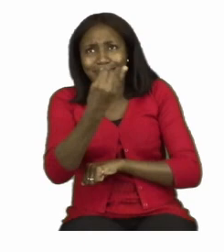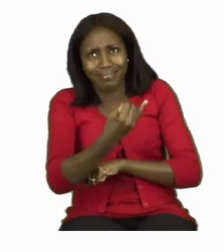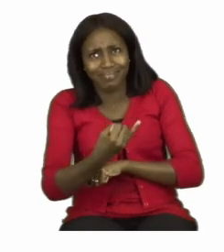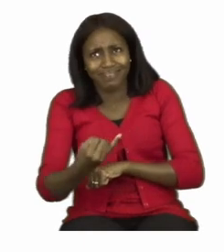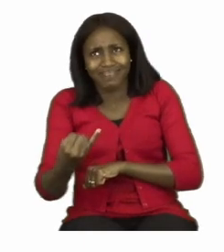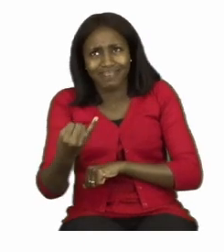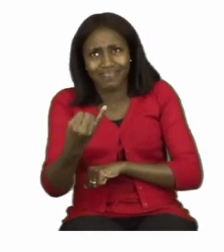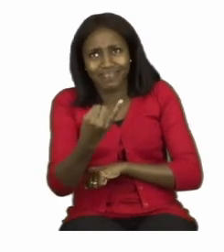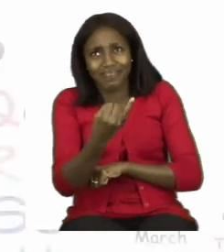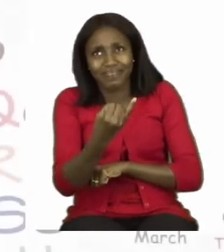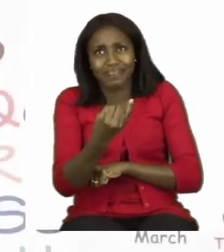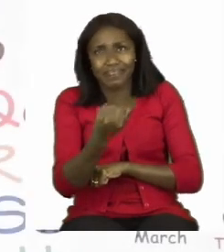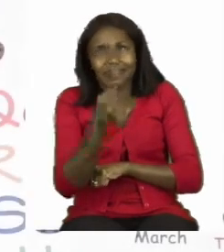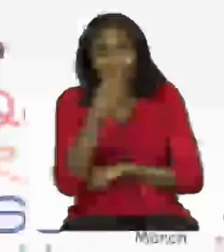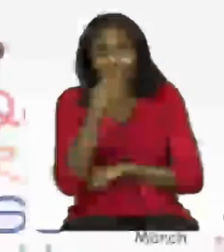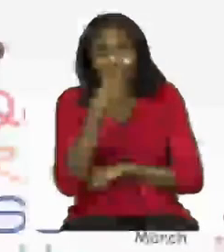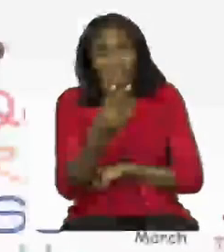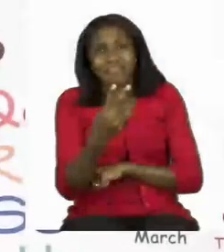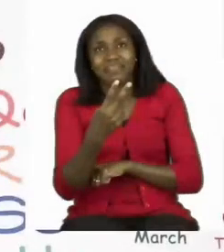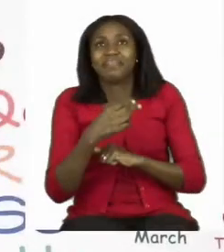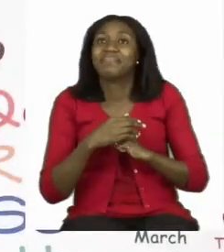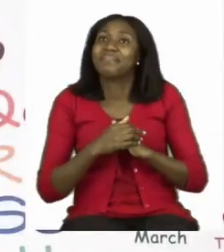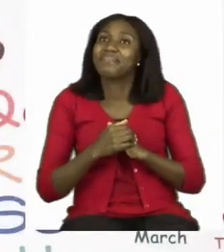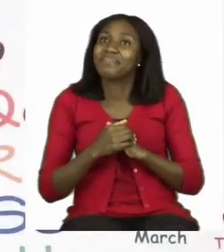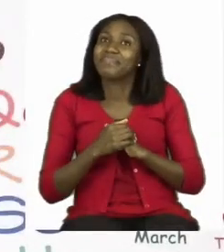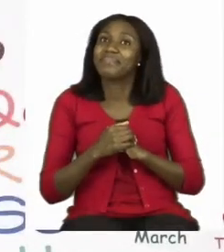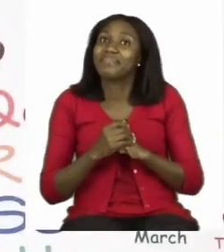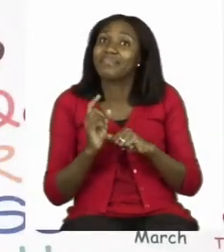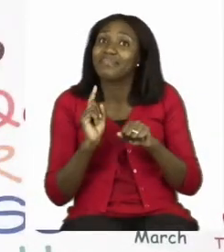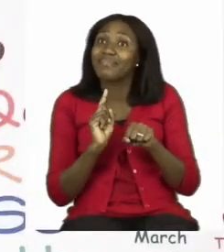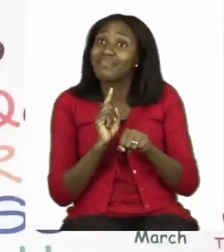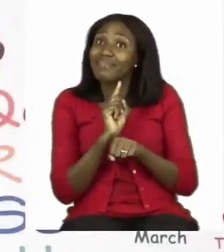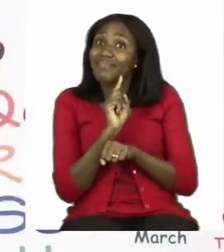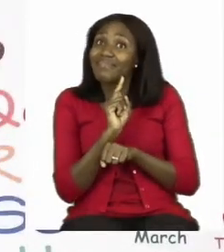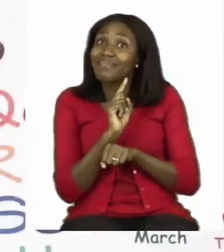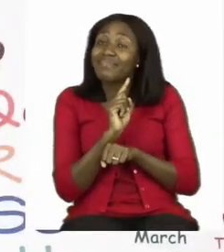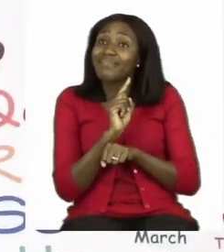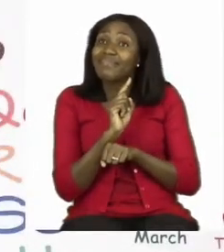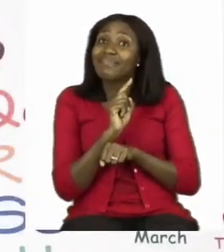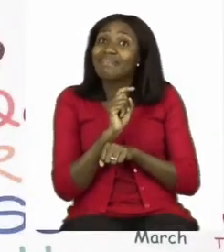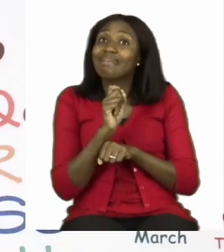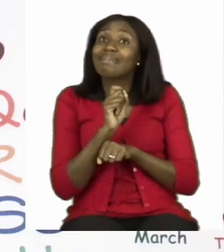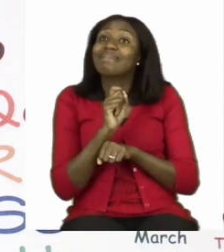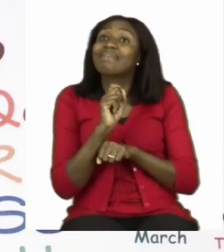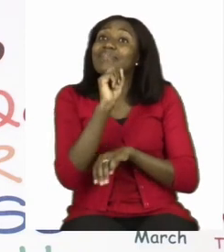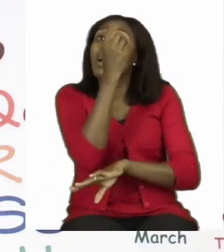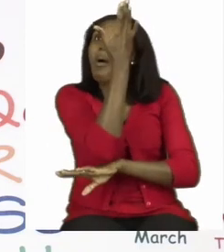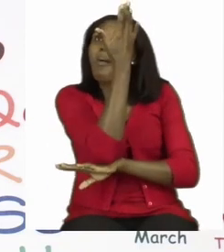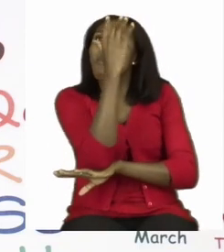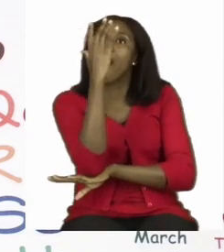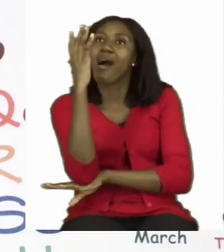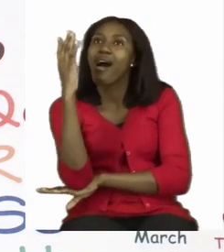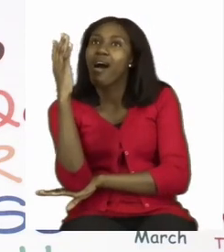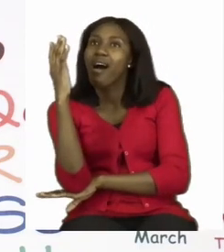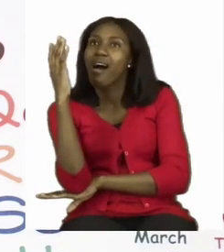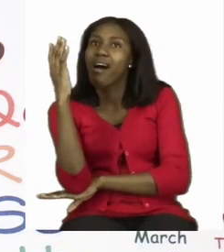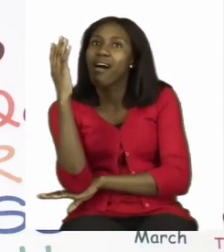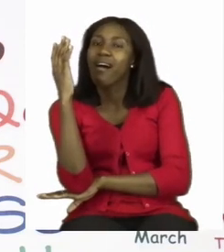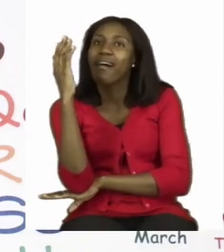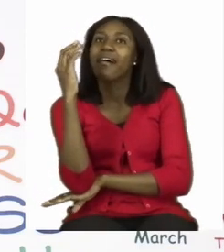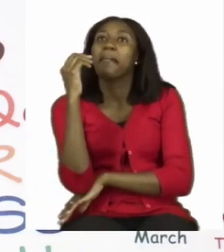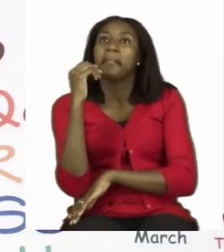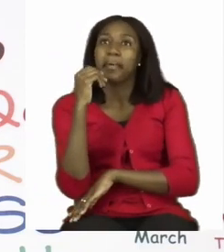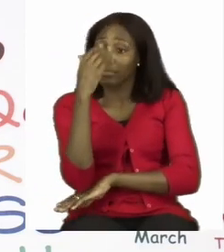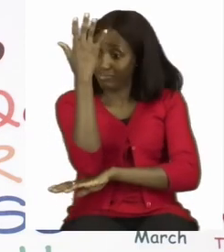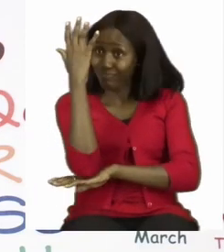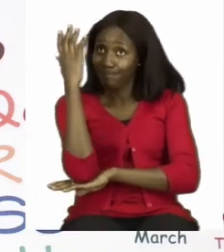take a look at the board. Now the first plant that everybody knows is a tree. Now the